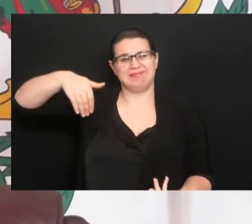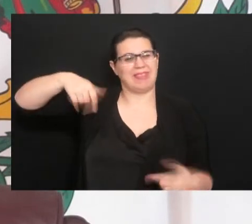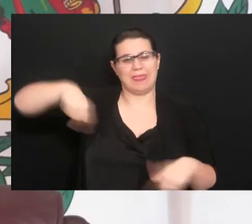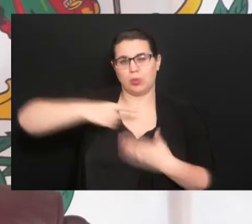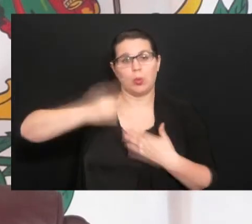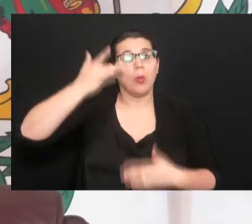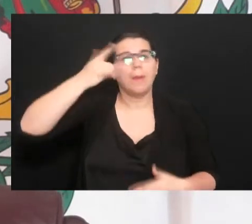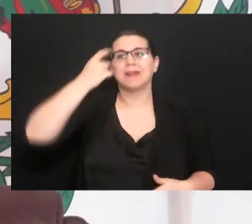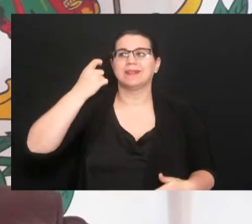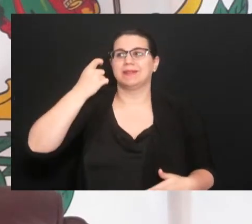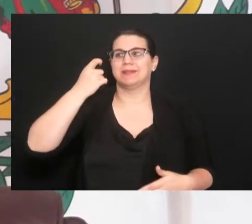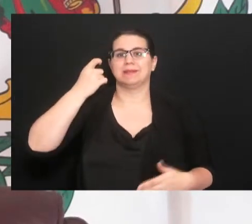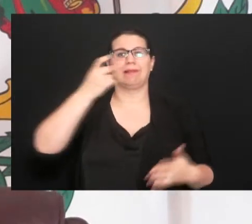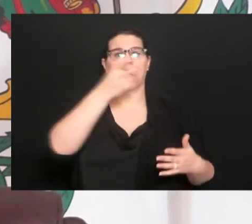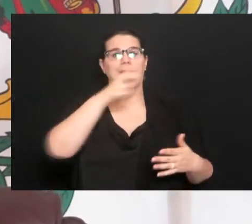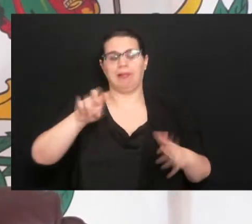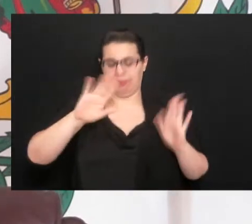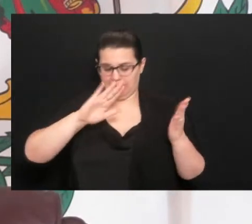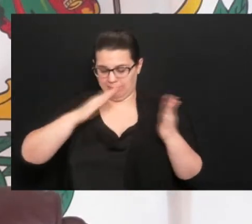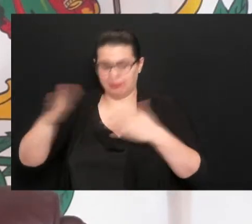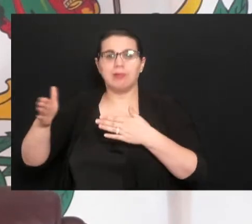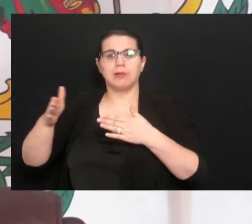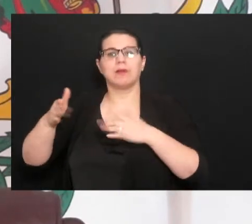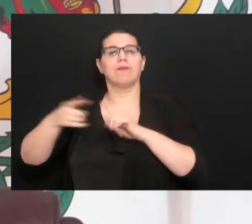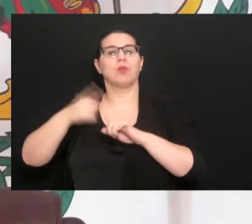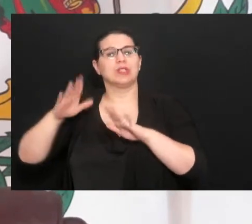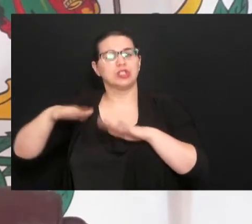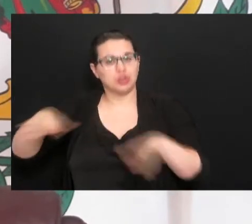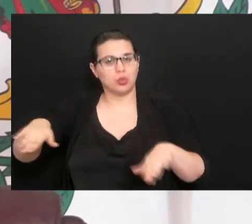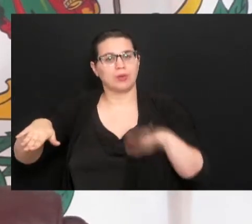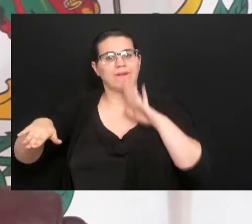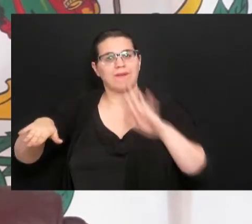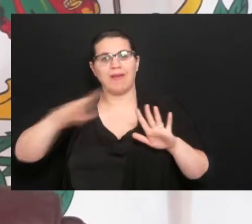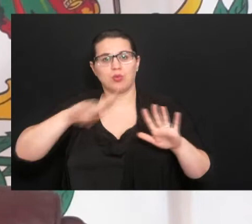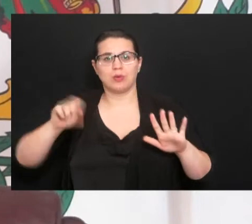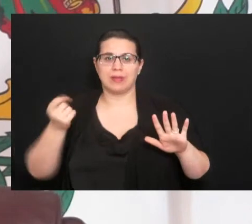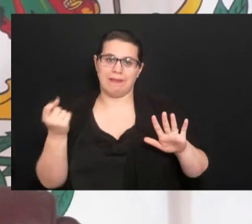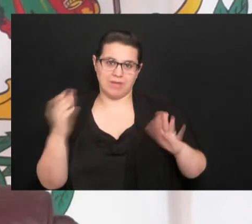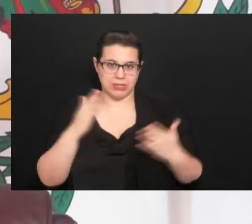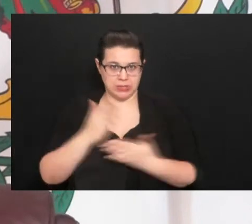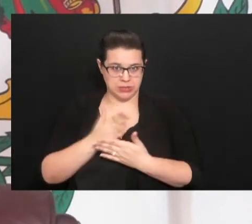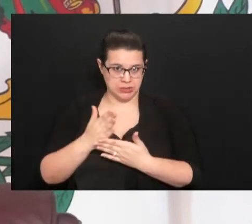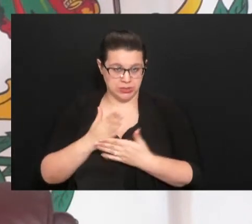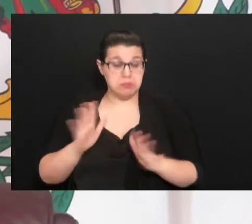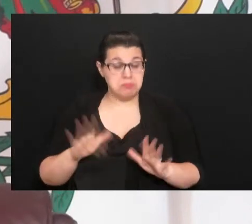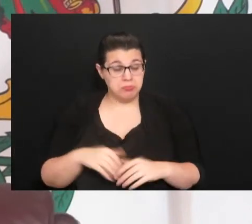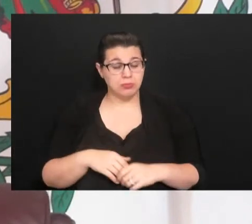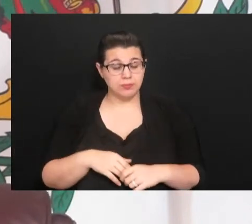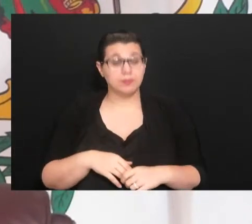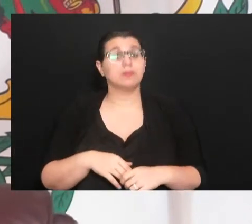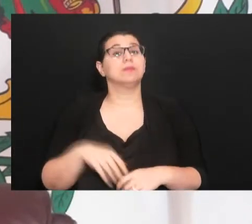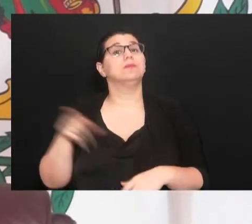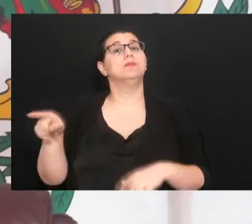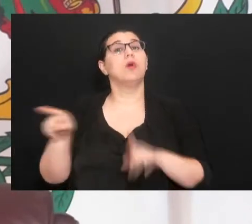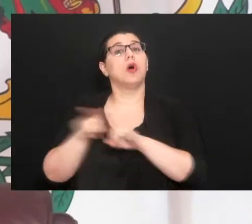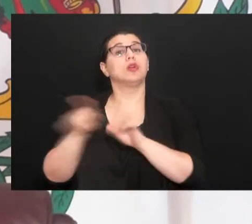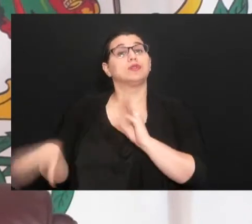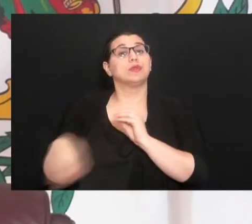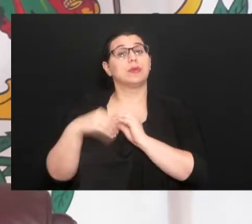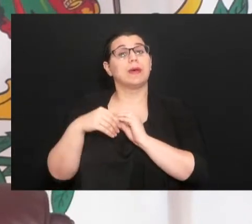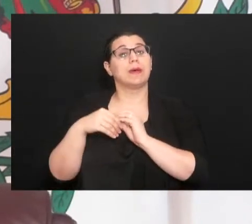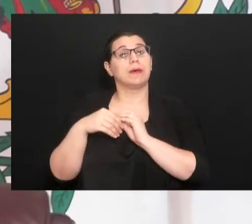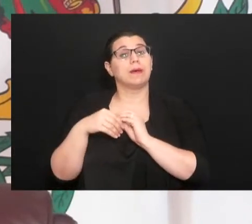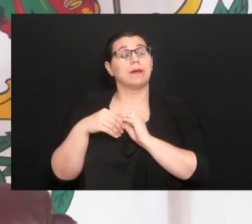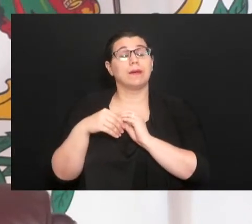they're kind of switching over to be ready to do the 5 to 11-year-olds. He also said that